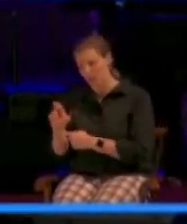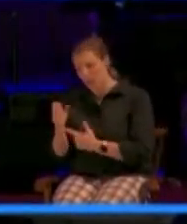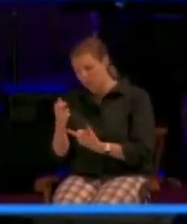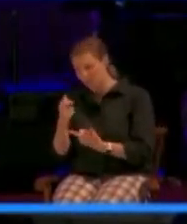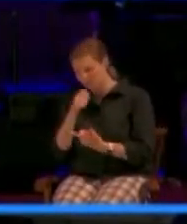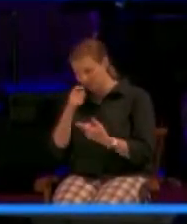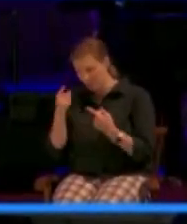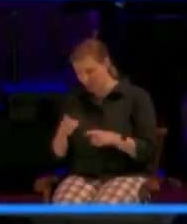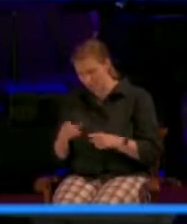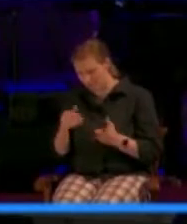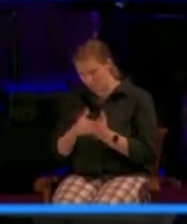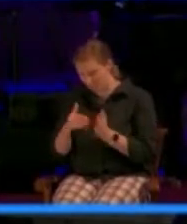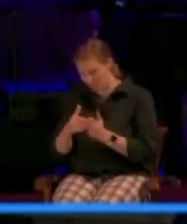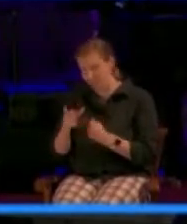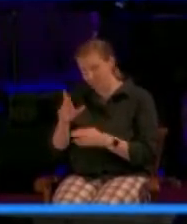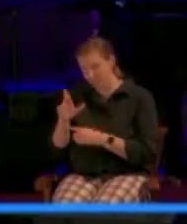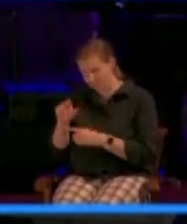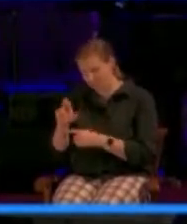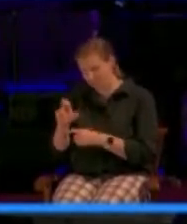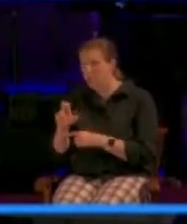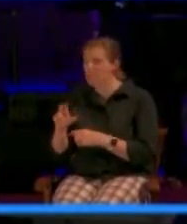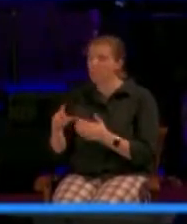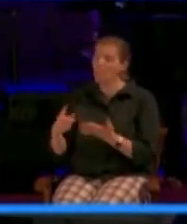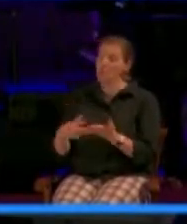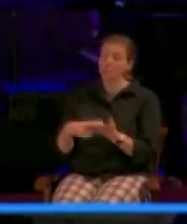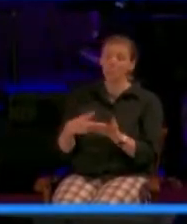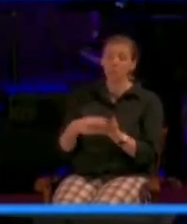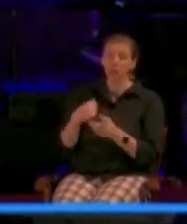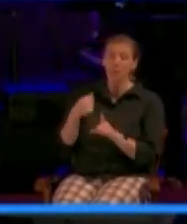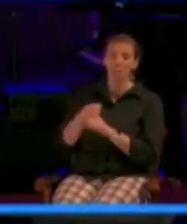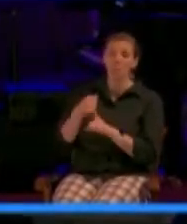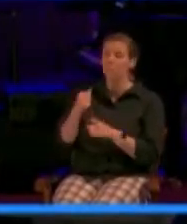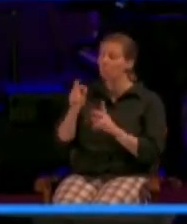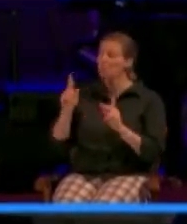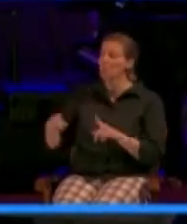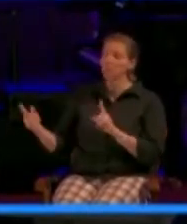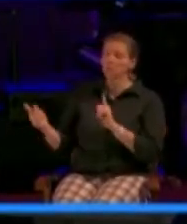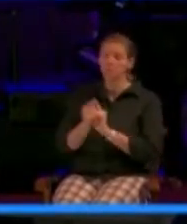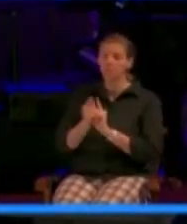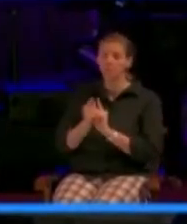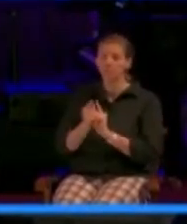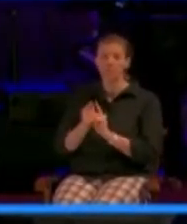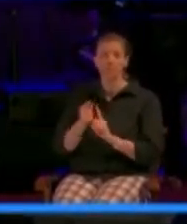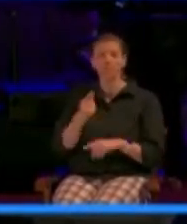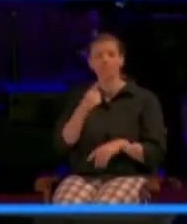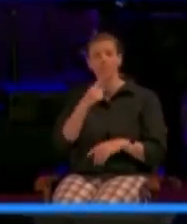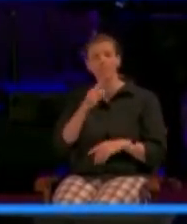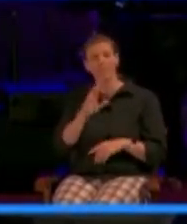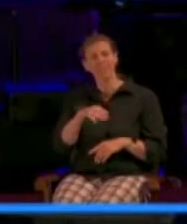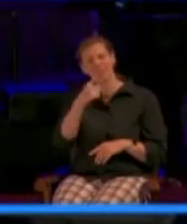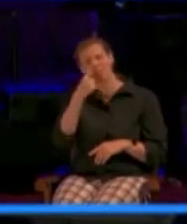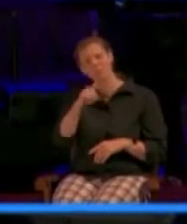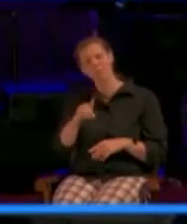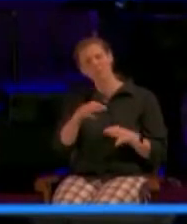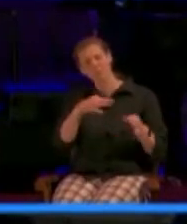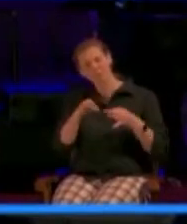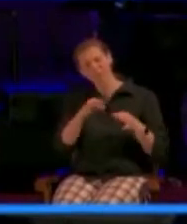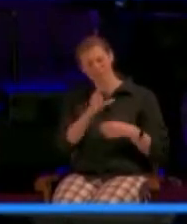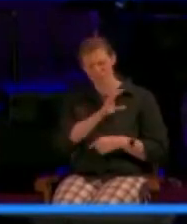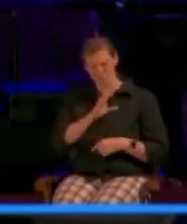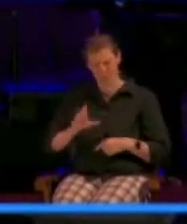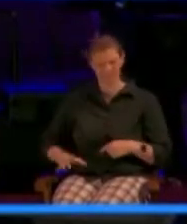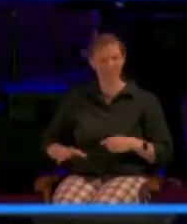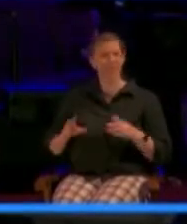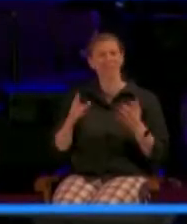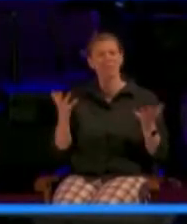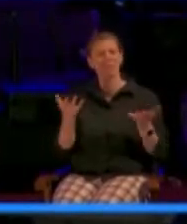rare occasion, happened where someone would come up to me for whatever reason, they'd say, could you tell me about Christ? Boy, can I tell you